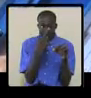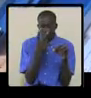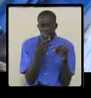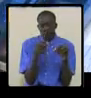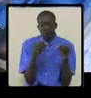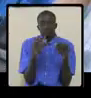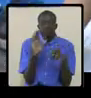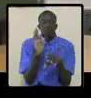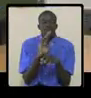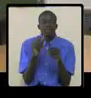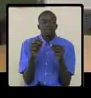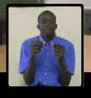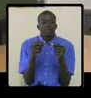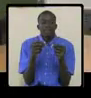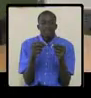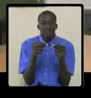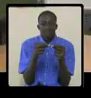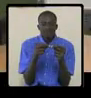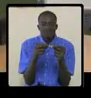Another one.